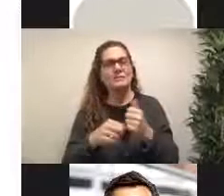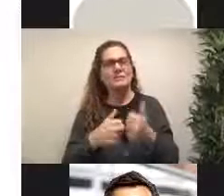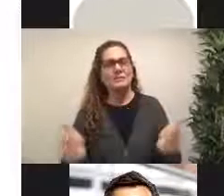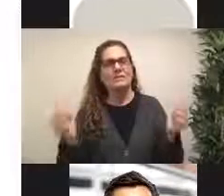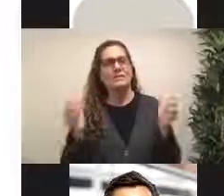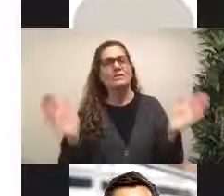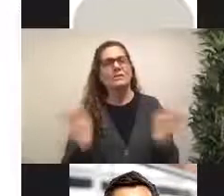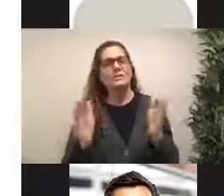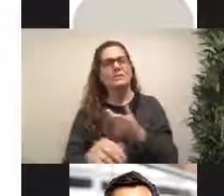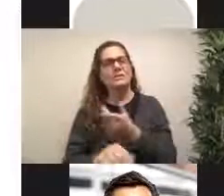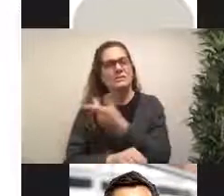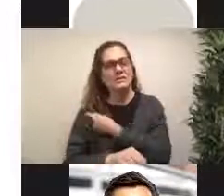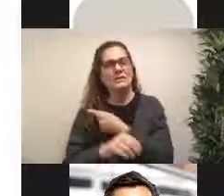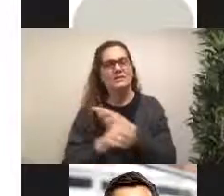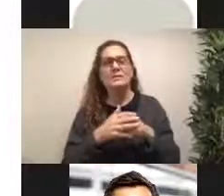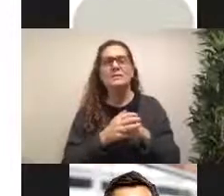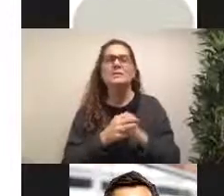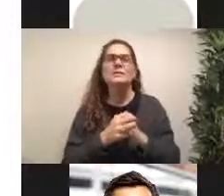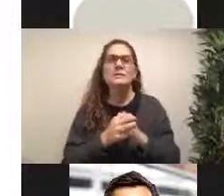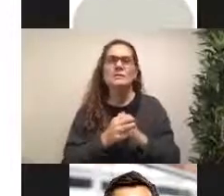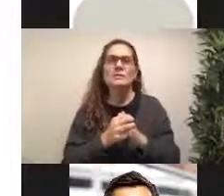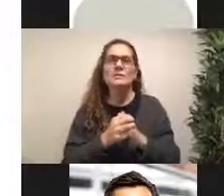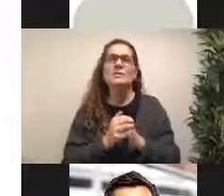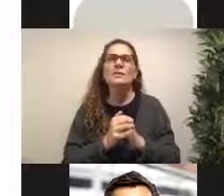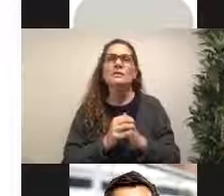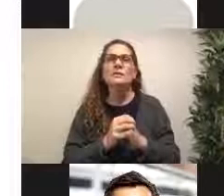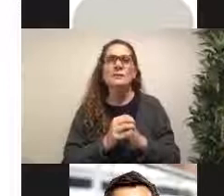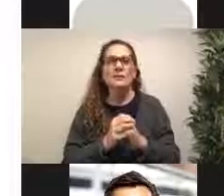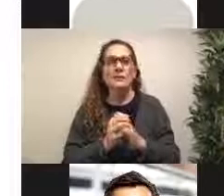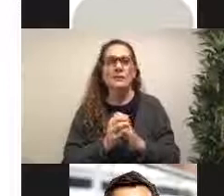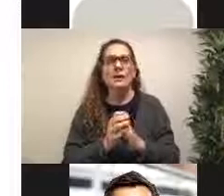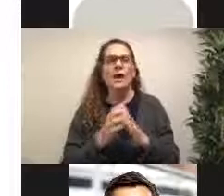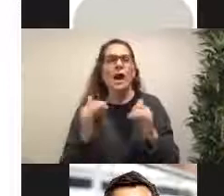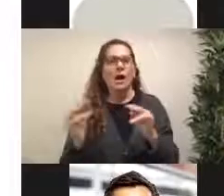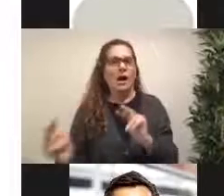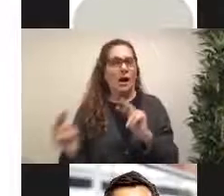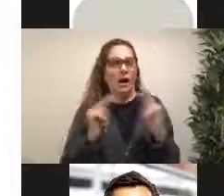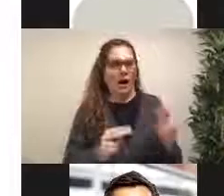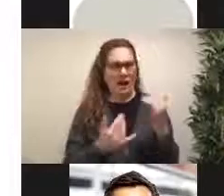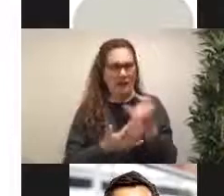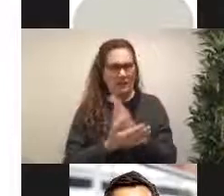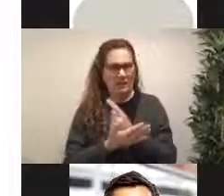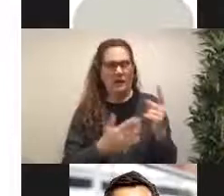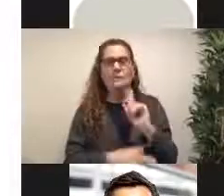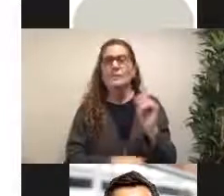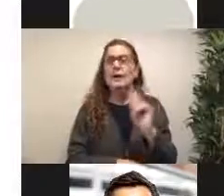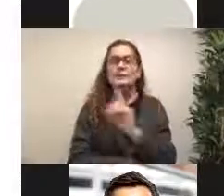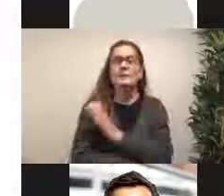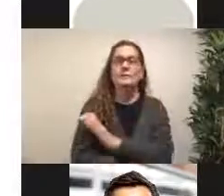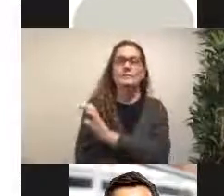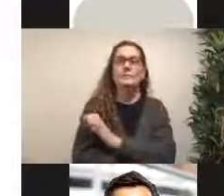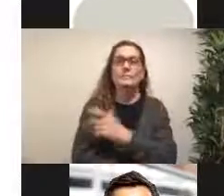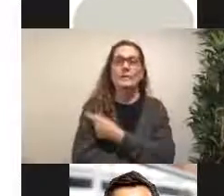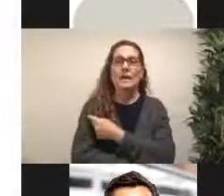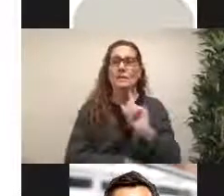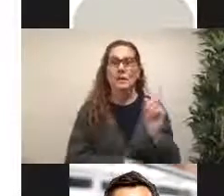family, and the community. Finally, let's talk about some COVID vaccine clinics. First, second, or booster shots